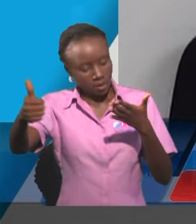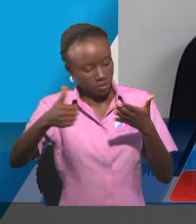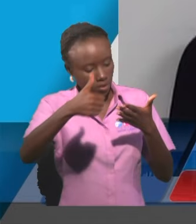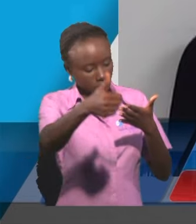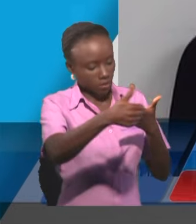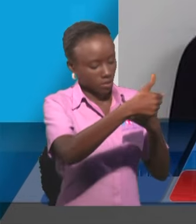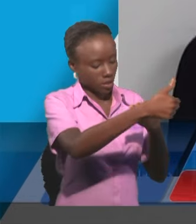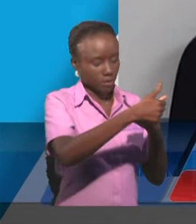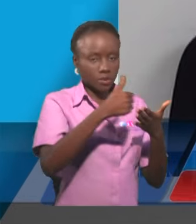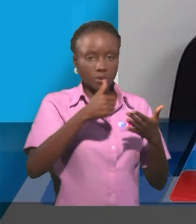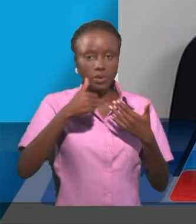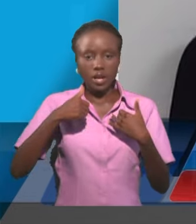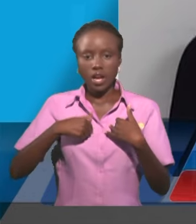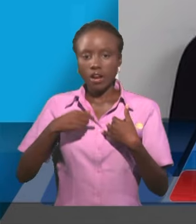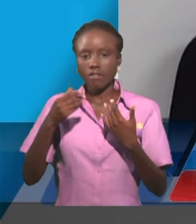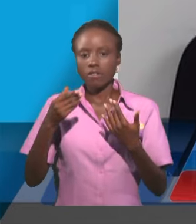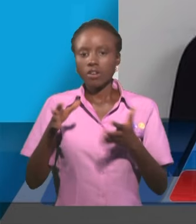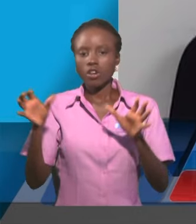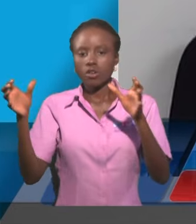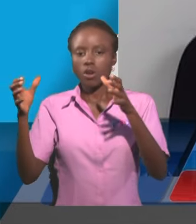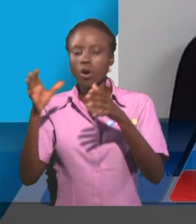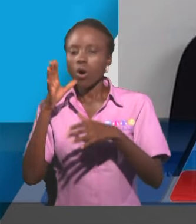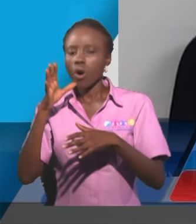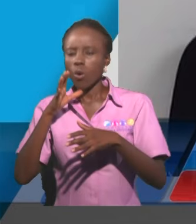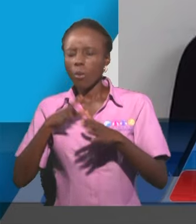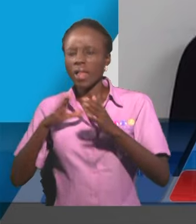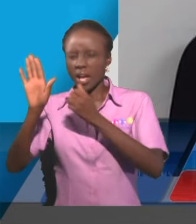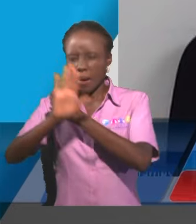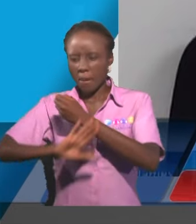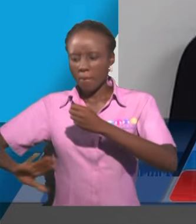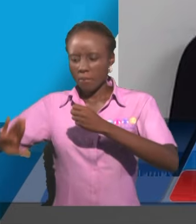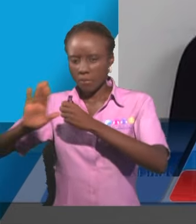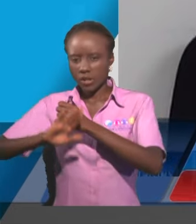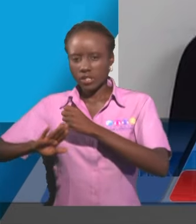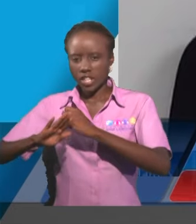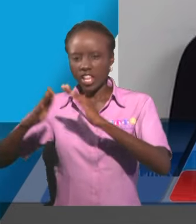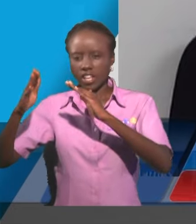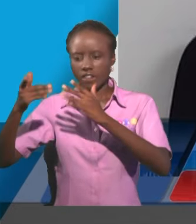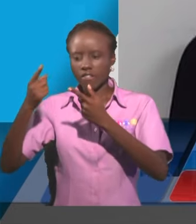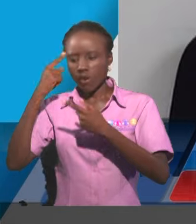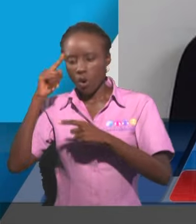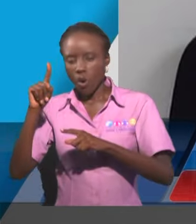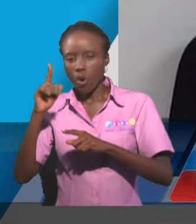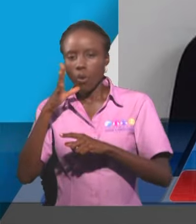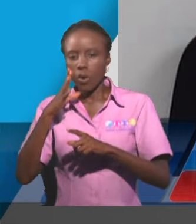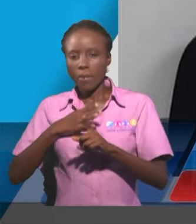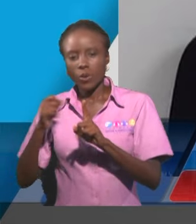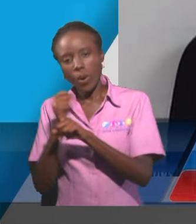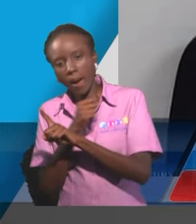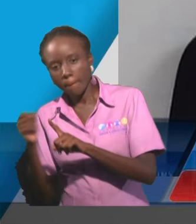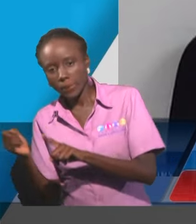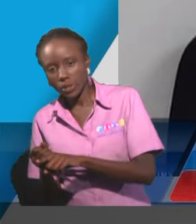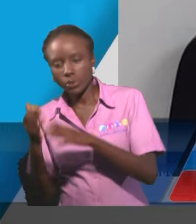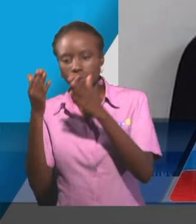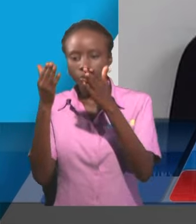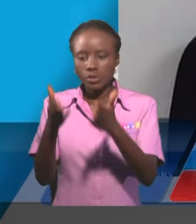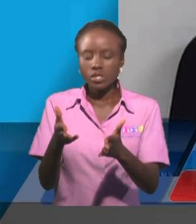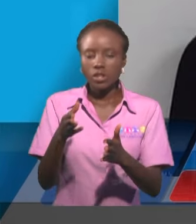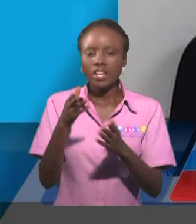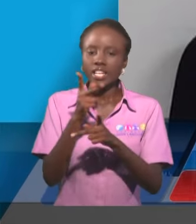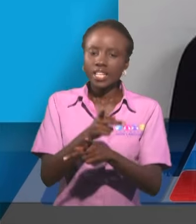homes. We have a home for battered women. We have a home for unprivileged children. We have a home that takes care of our senior